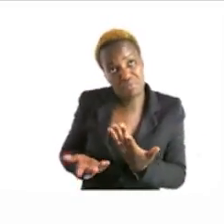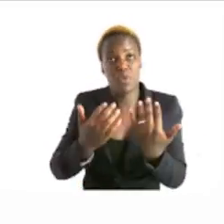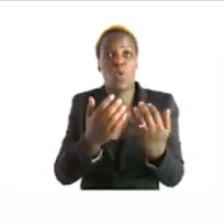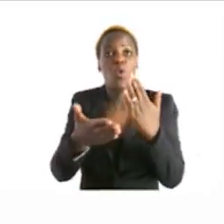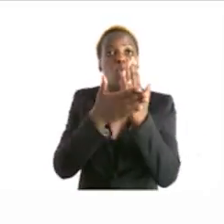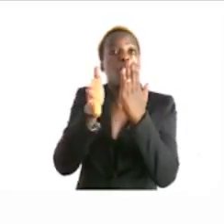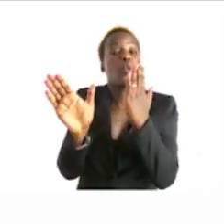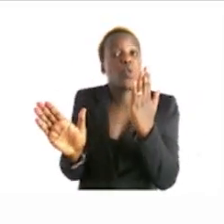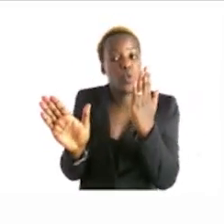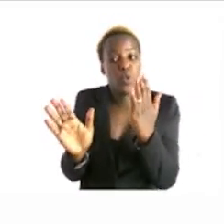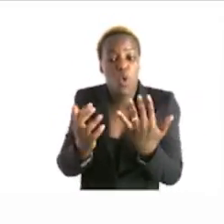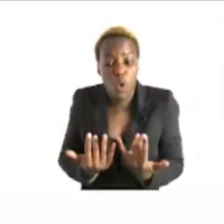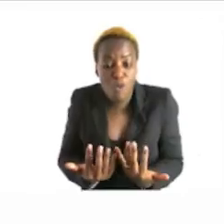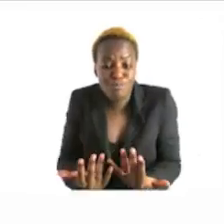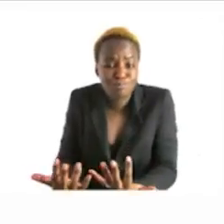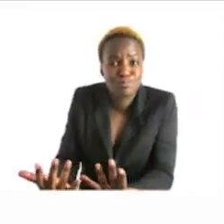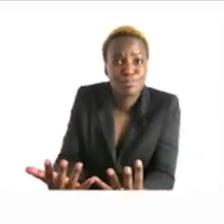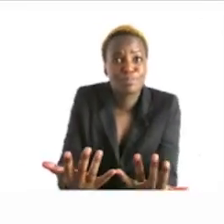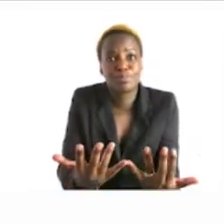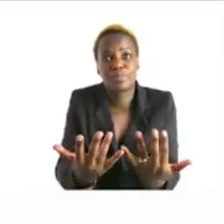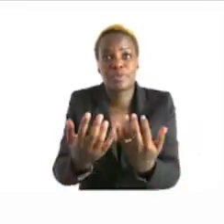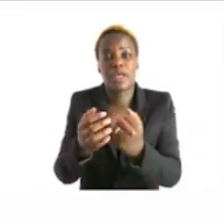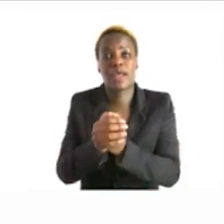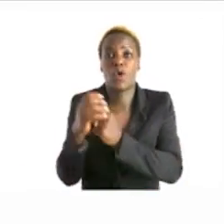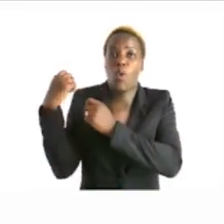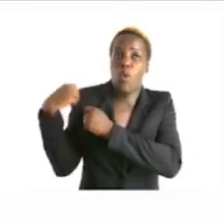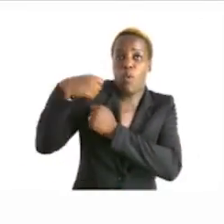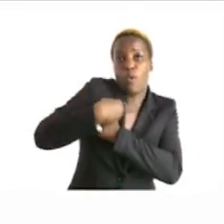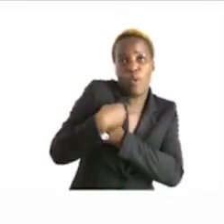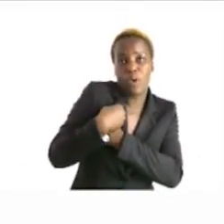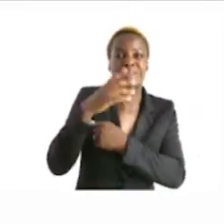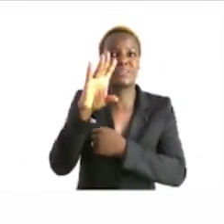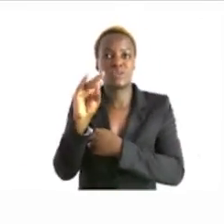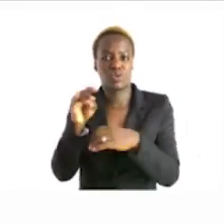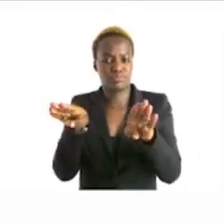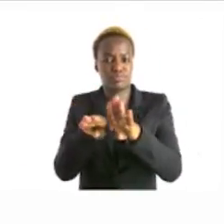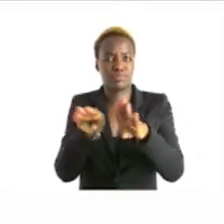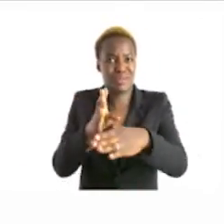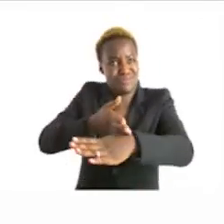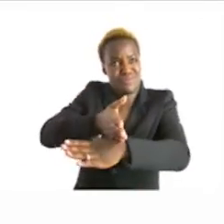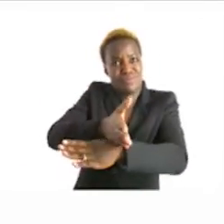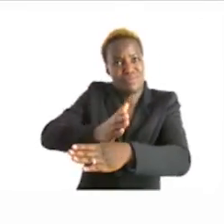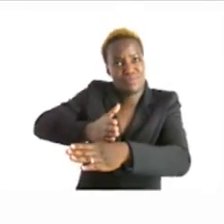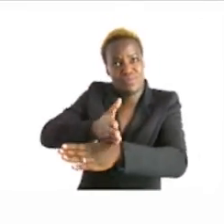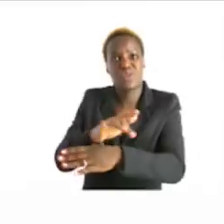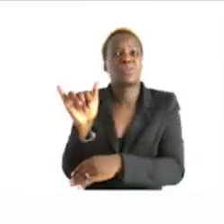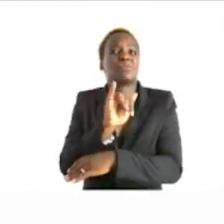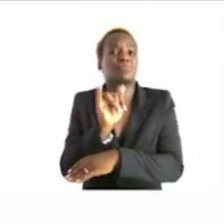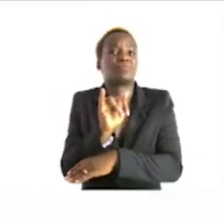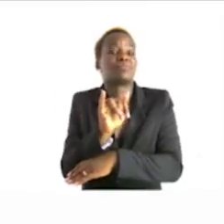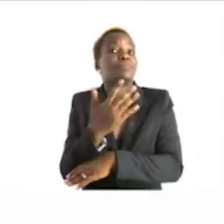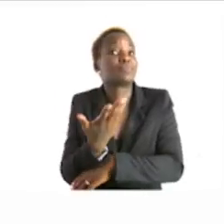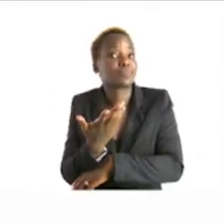is it going to be the garden is it going to be back or the dog that is correct